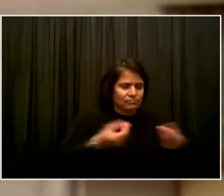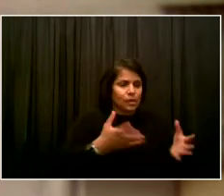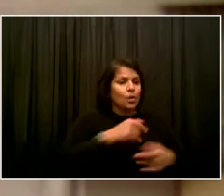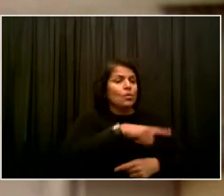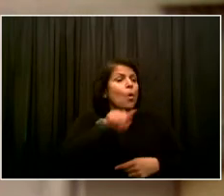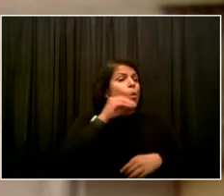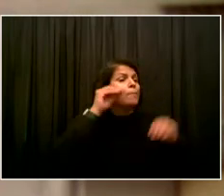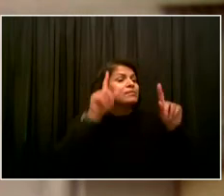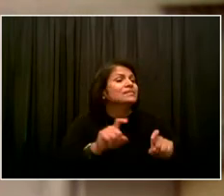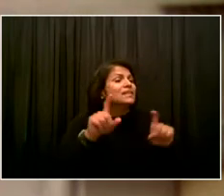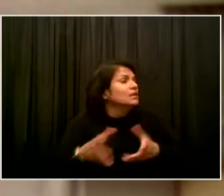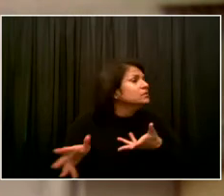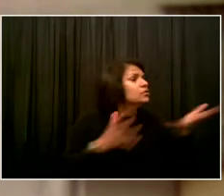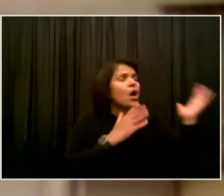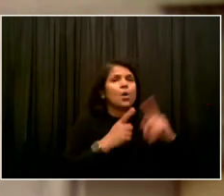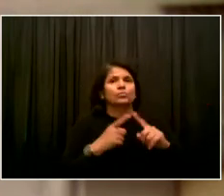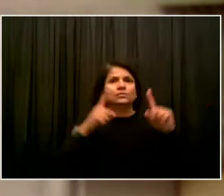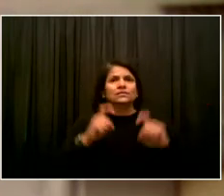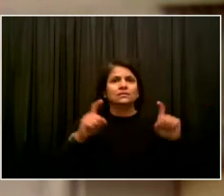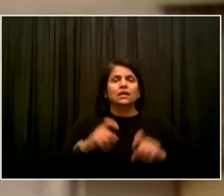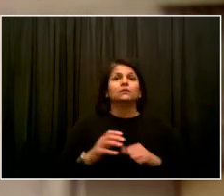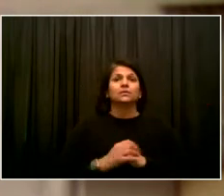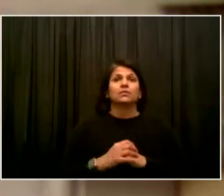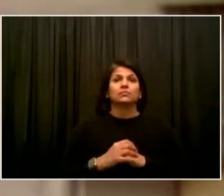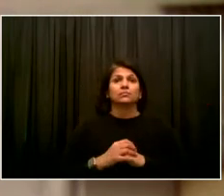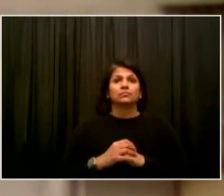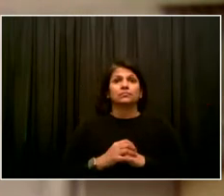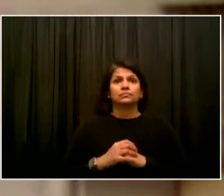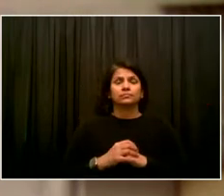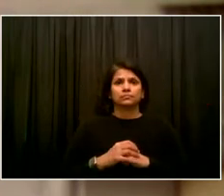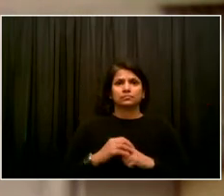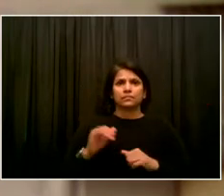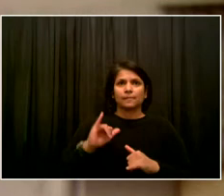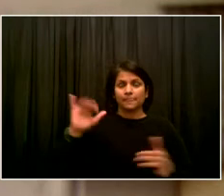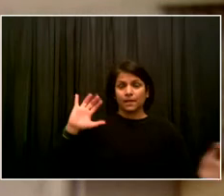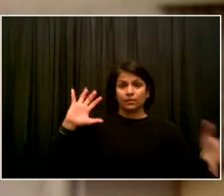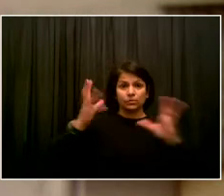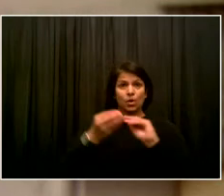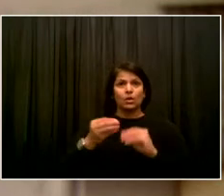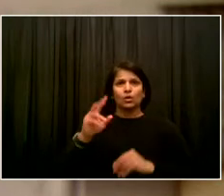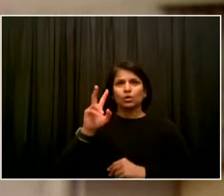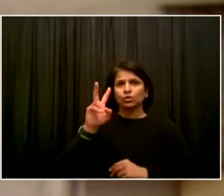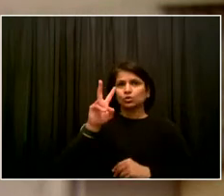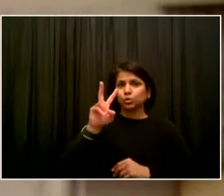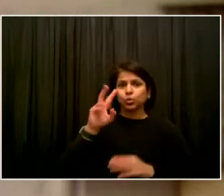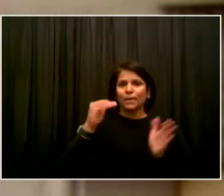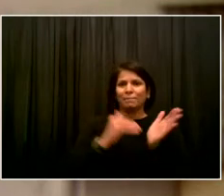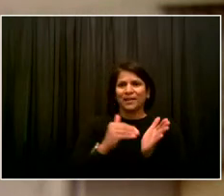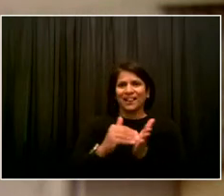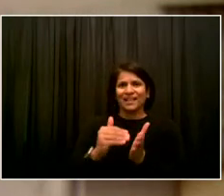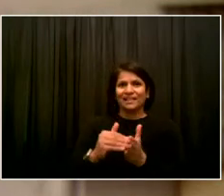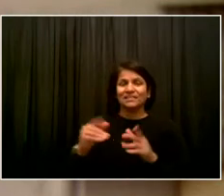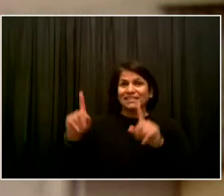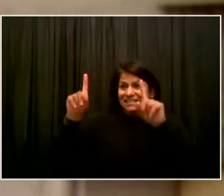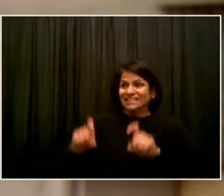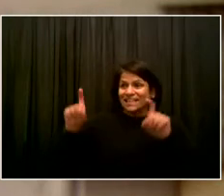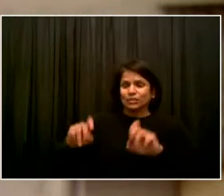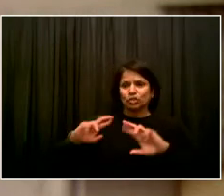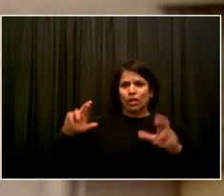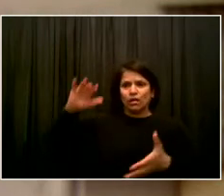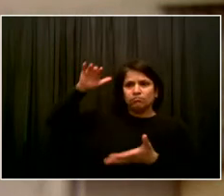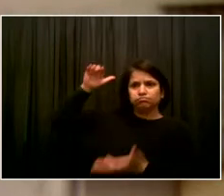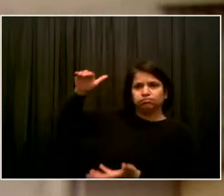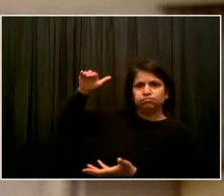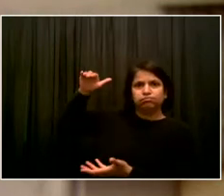test kits to make sure that they're available to help New York City schools because of the dense concentration of individuals in the city, the high population, and where we're